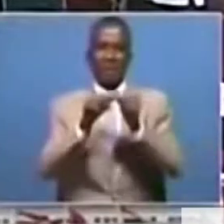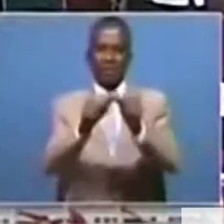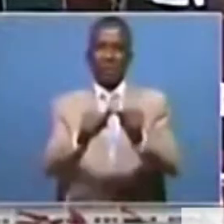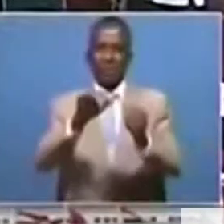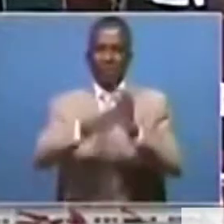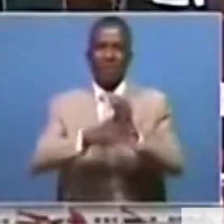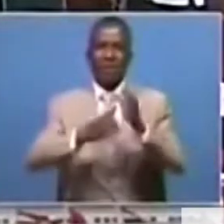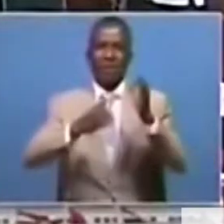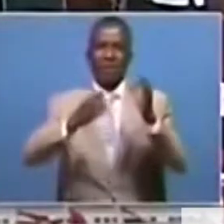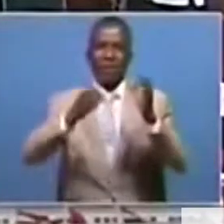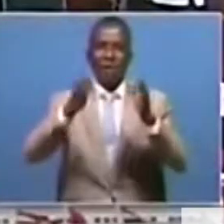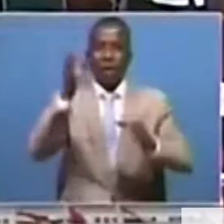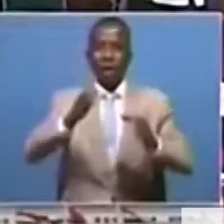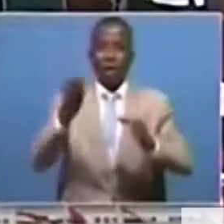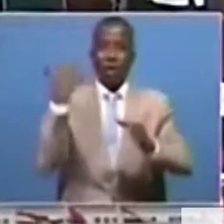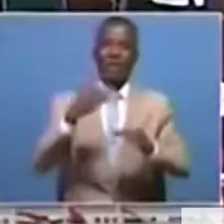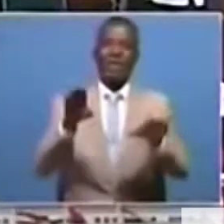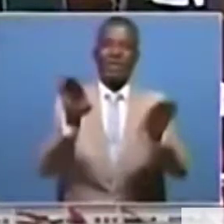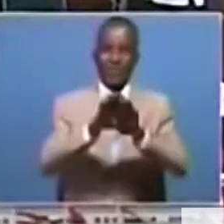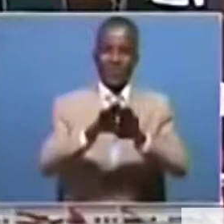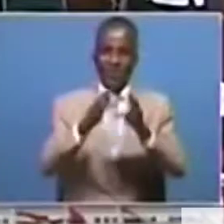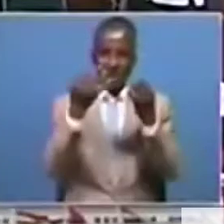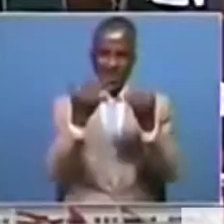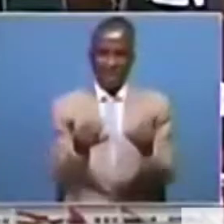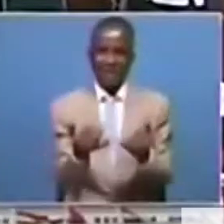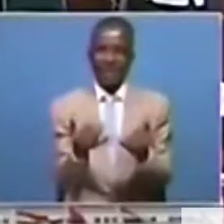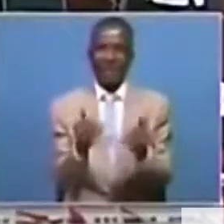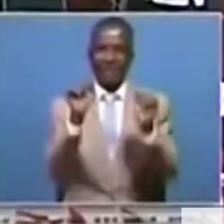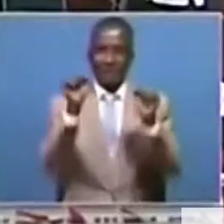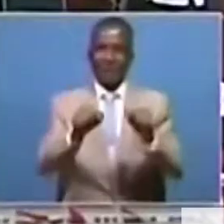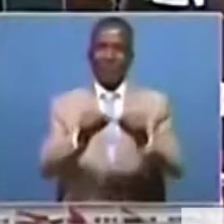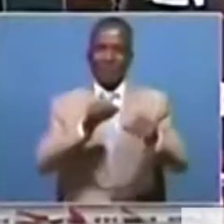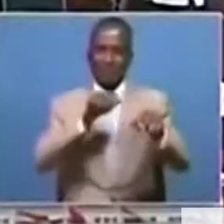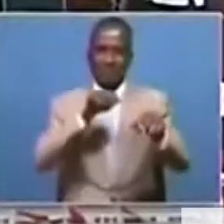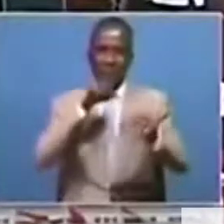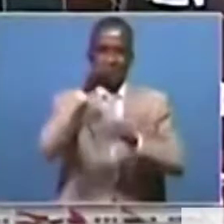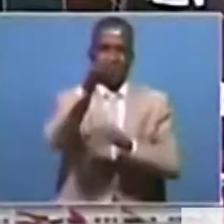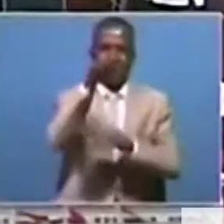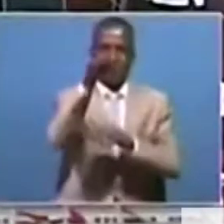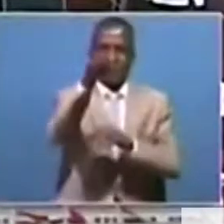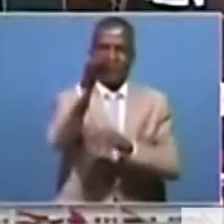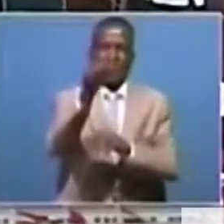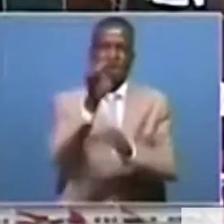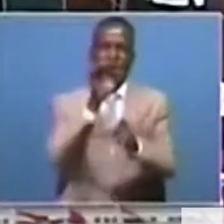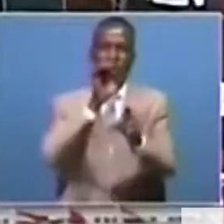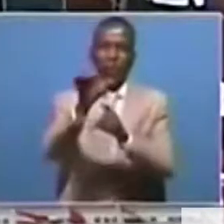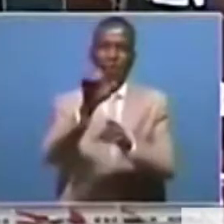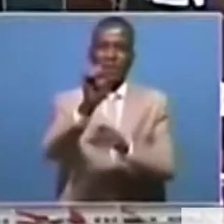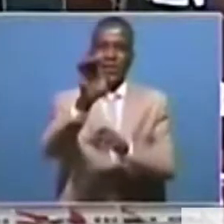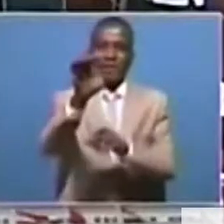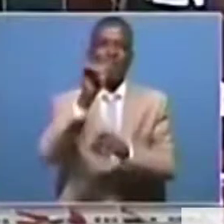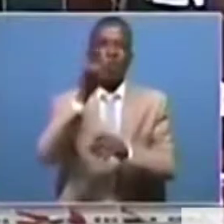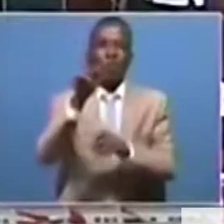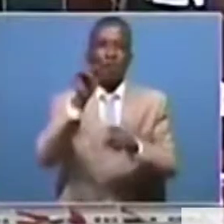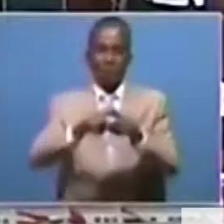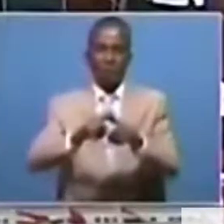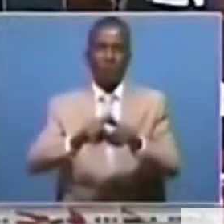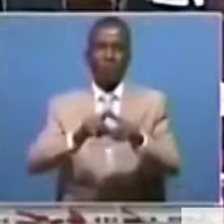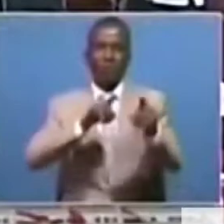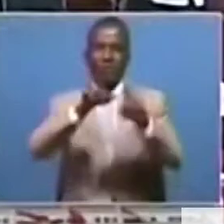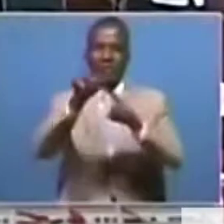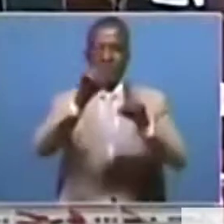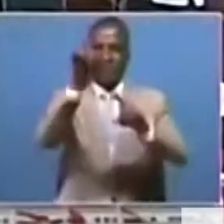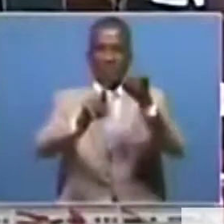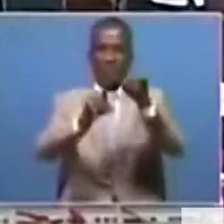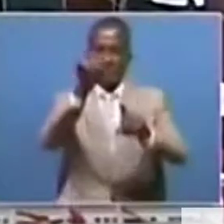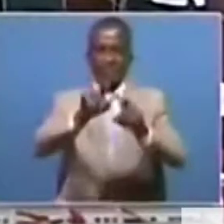had declared closed on his own instructions, to enable him to subpoena the chairperson of the first respondent to testify as a